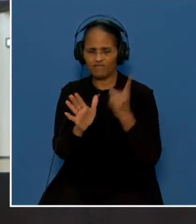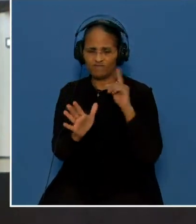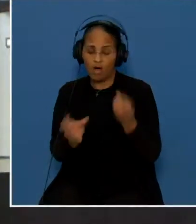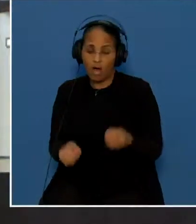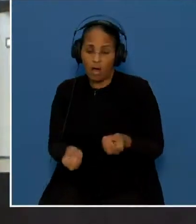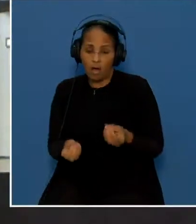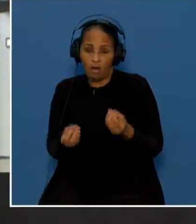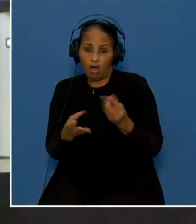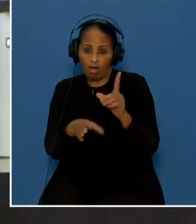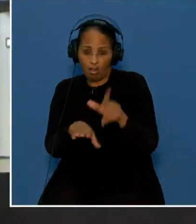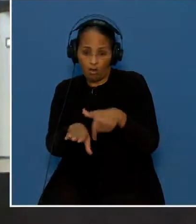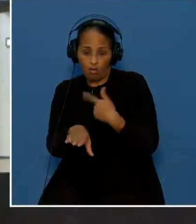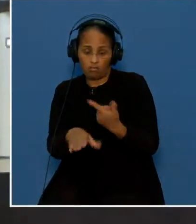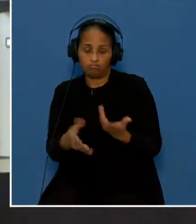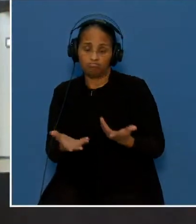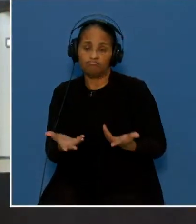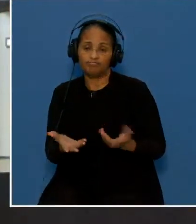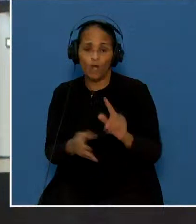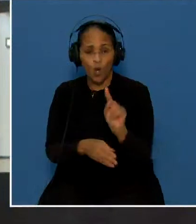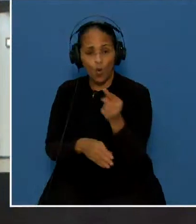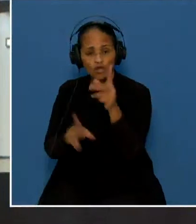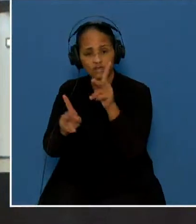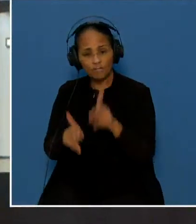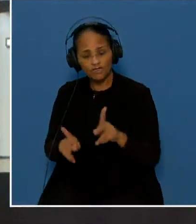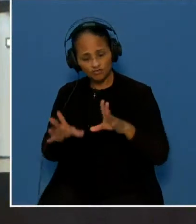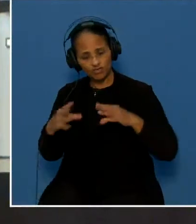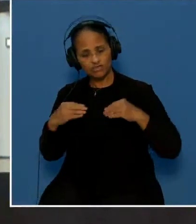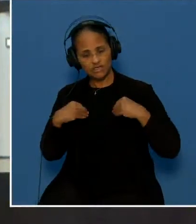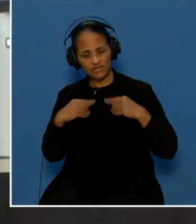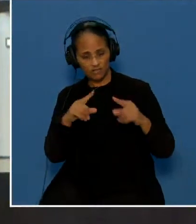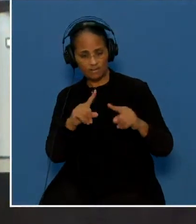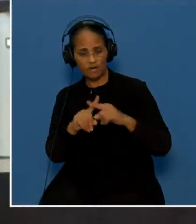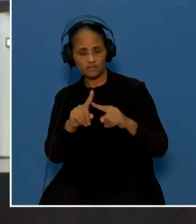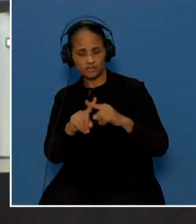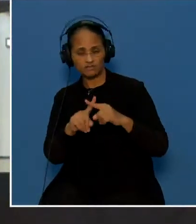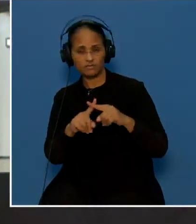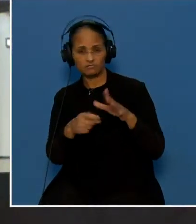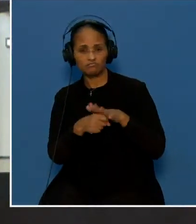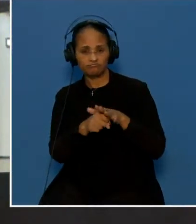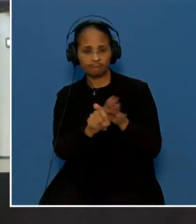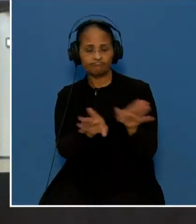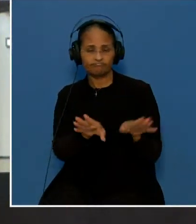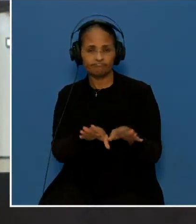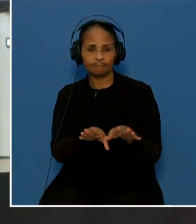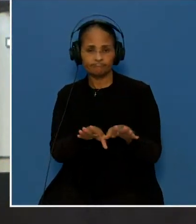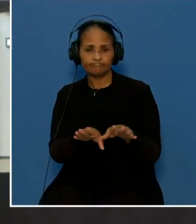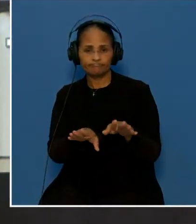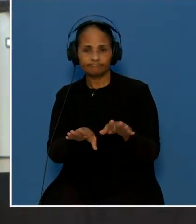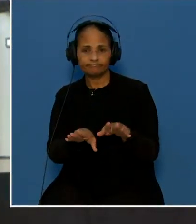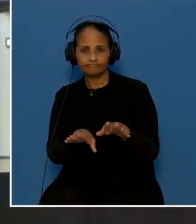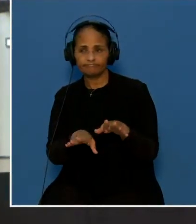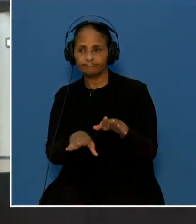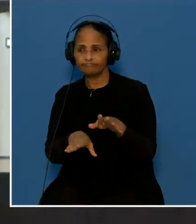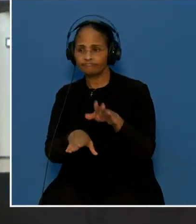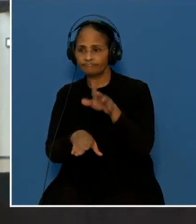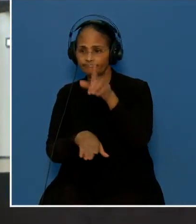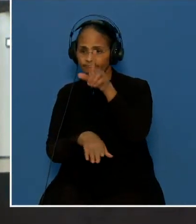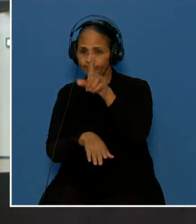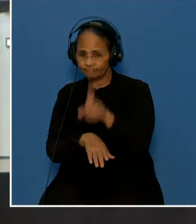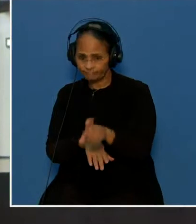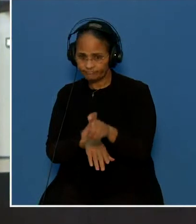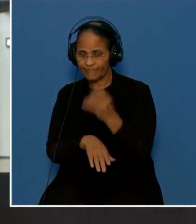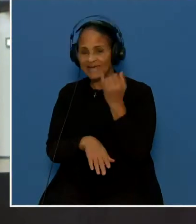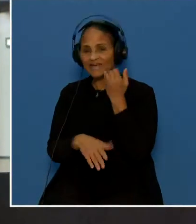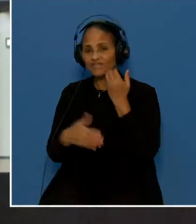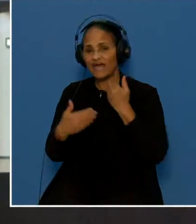long. Once a person receives the positive COVID-19 diagnosis, and if they have the